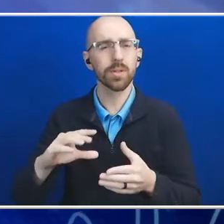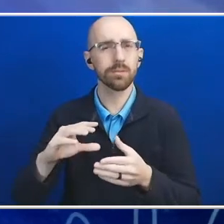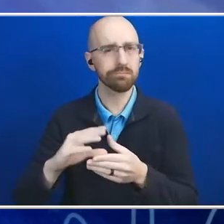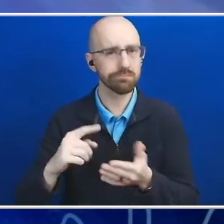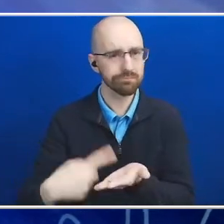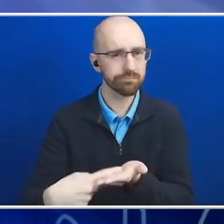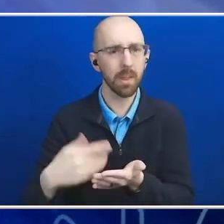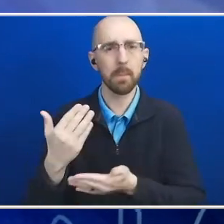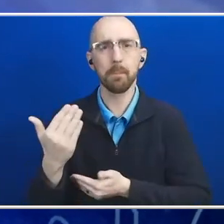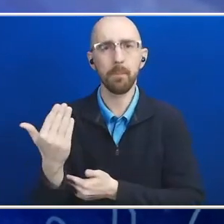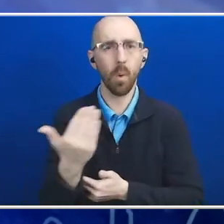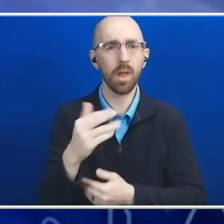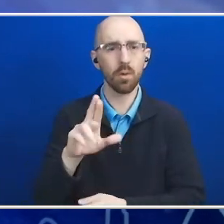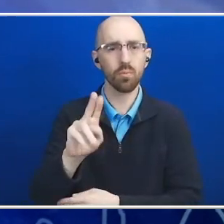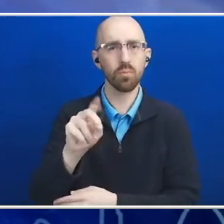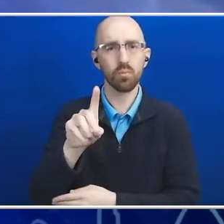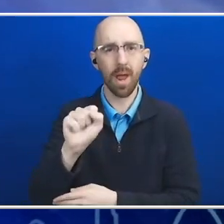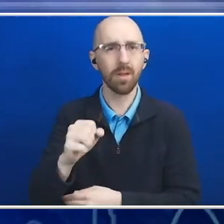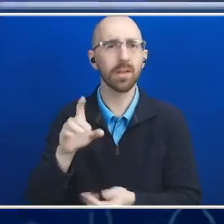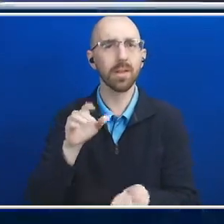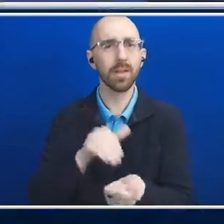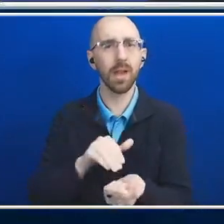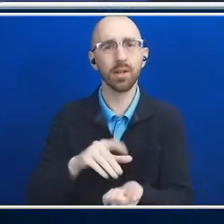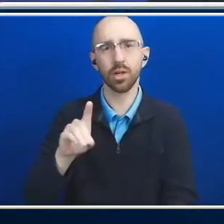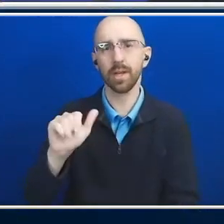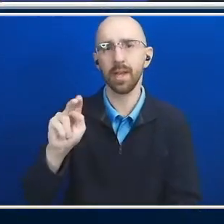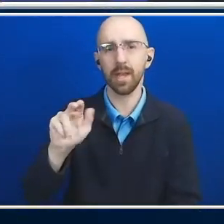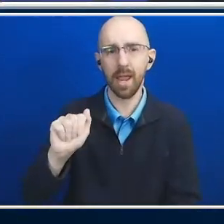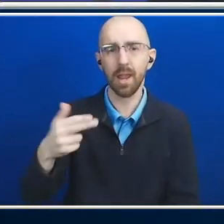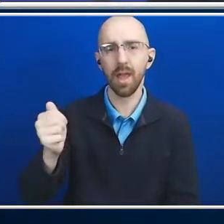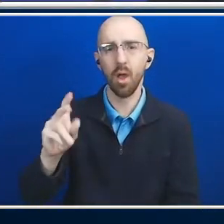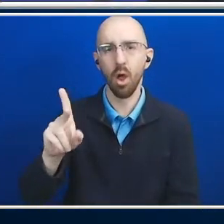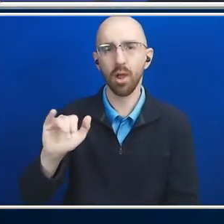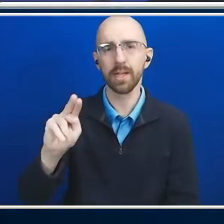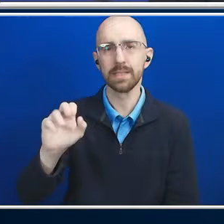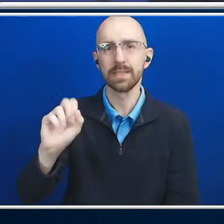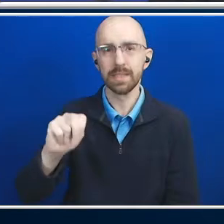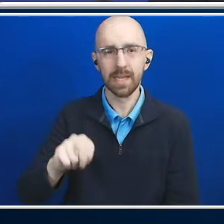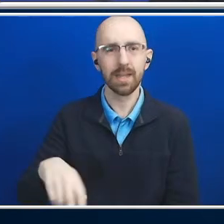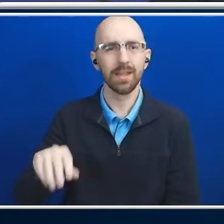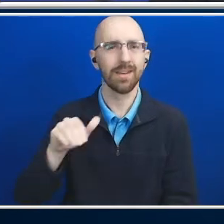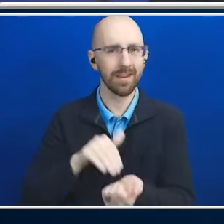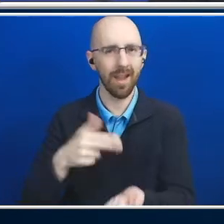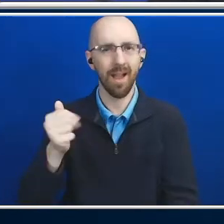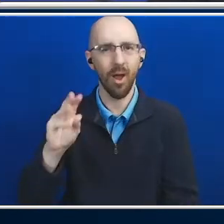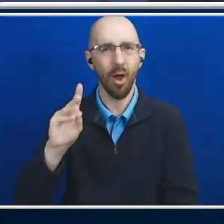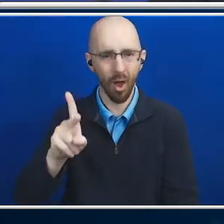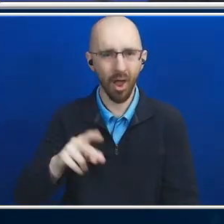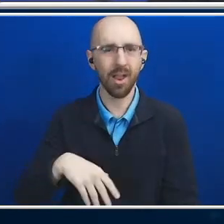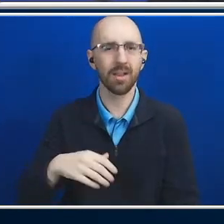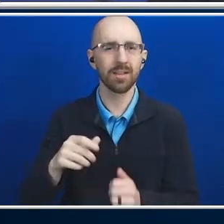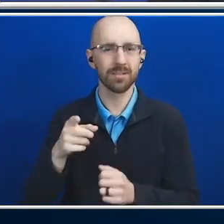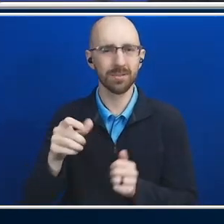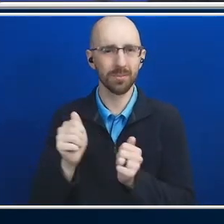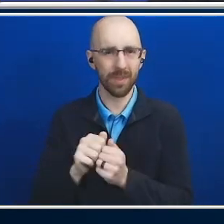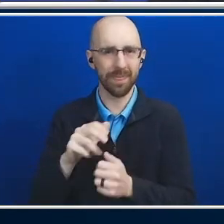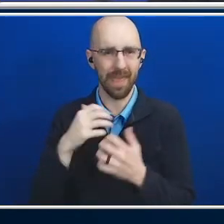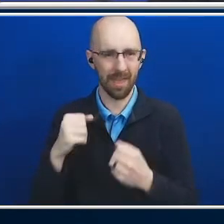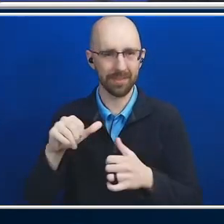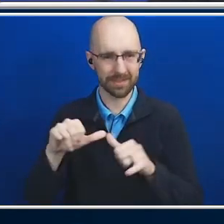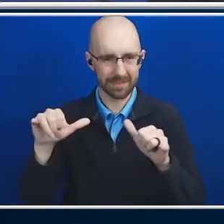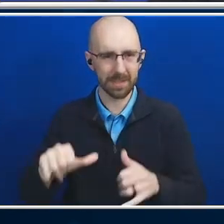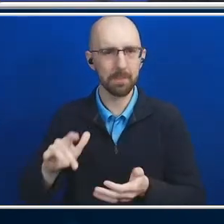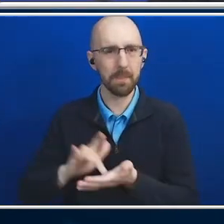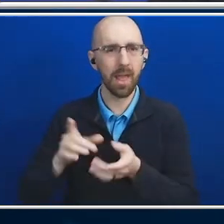Dana Hawkinson today. Doc Hawk, good to see you. Medical Director of Infection Prevention and Control here with the health system. Haven't seen you in a while. Nice to see